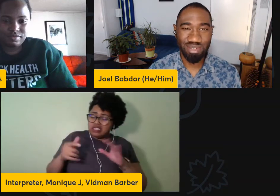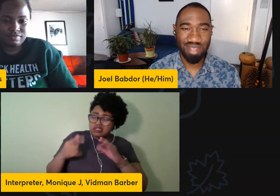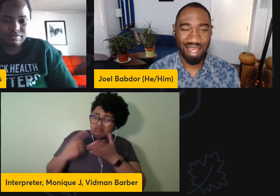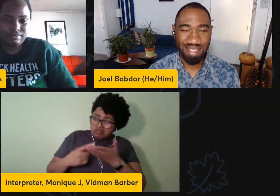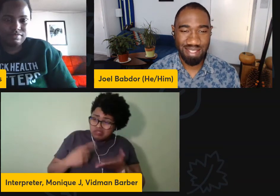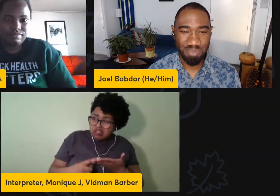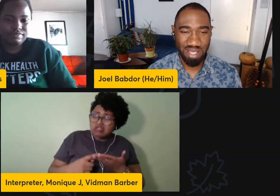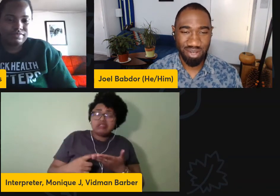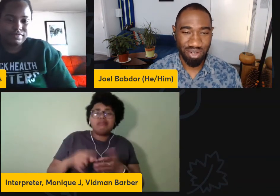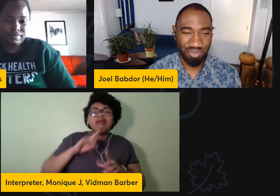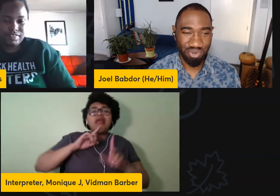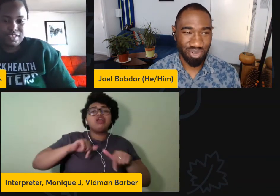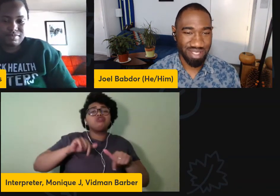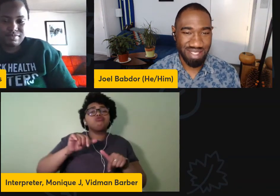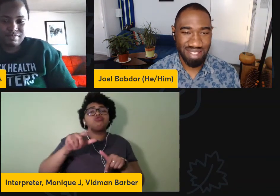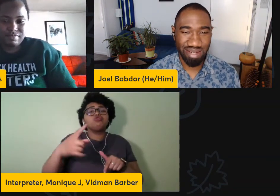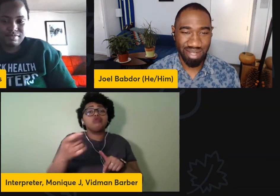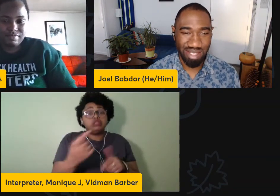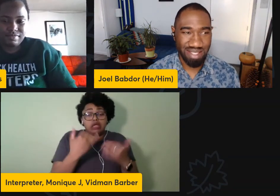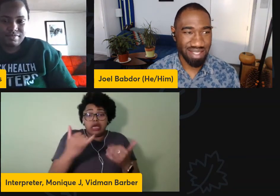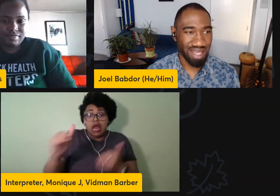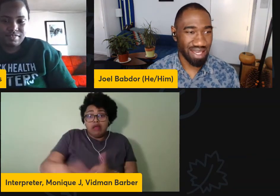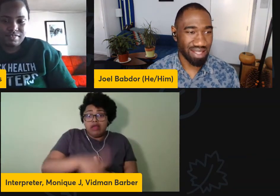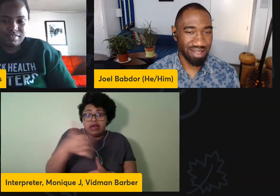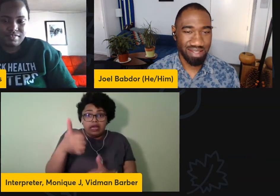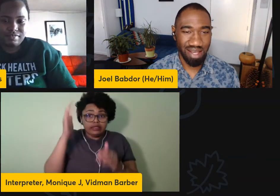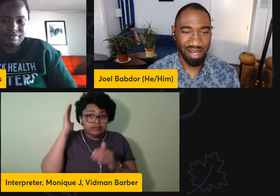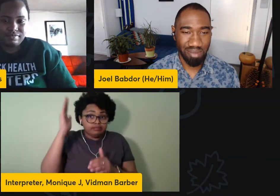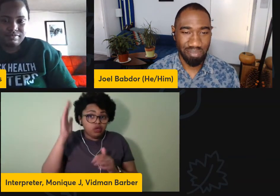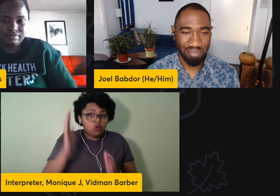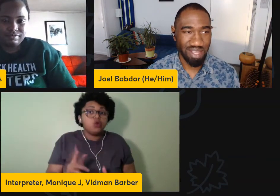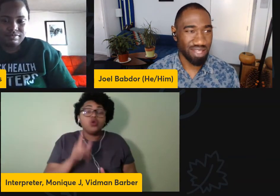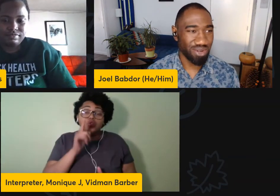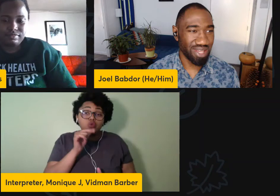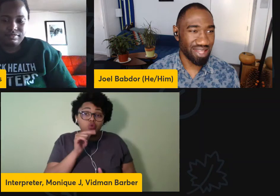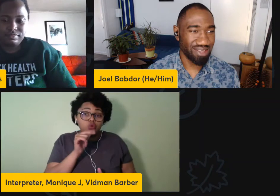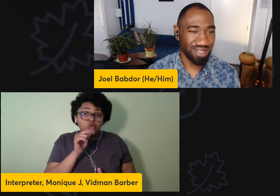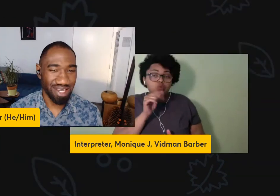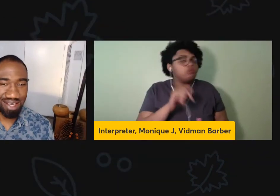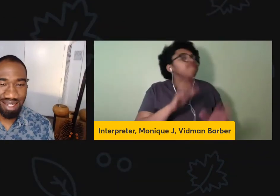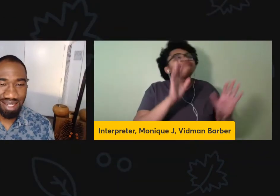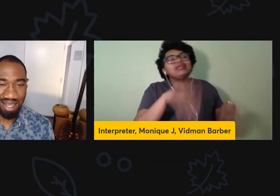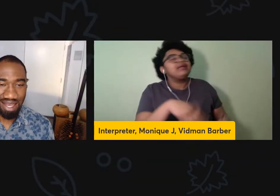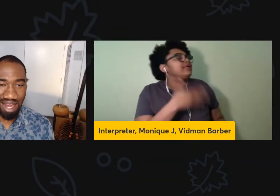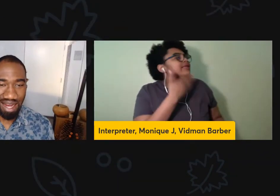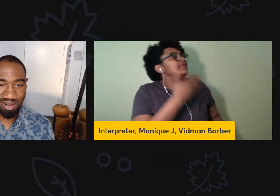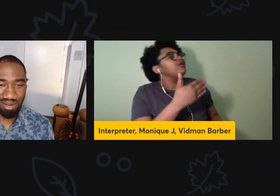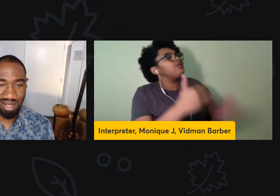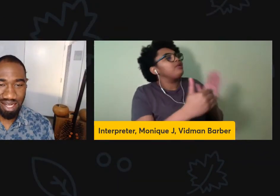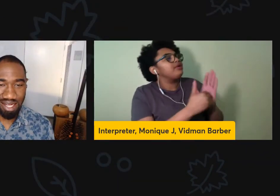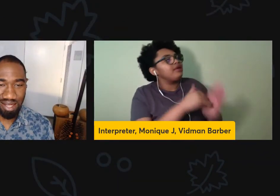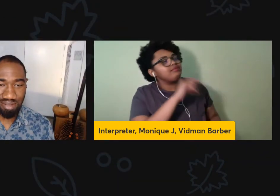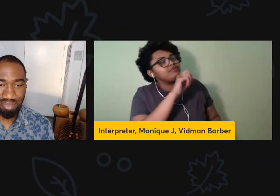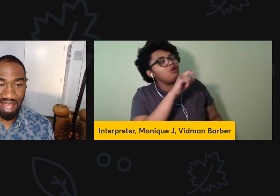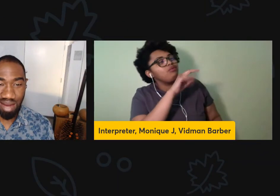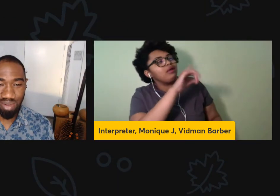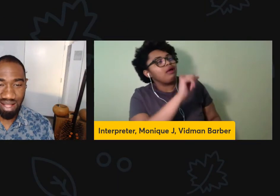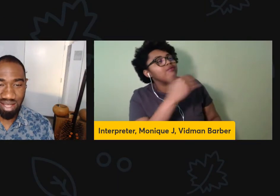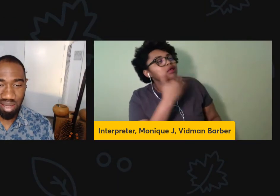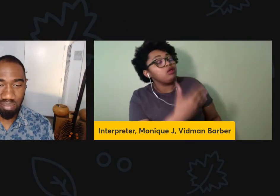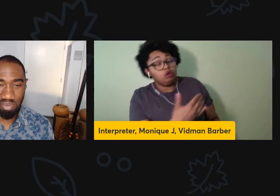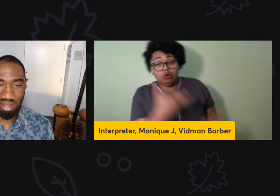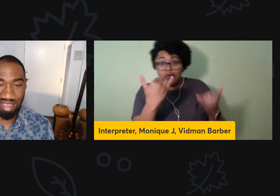now to the next speaker for this series. And thank you again, Tonya. I'll